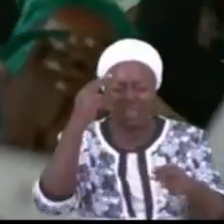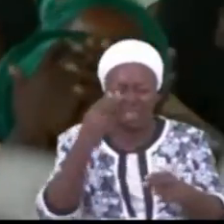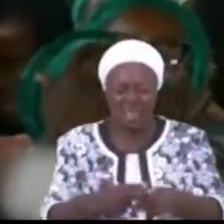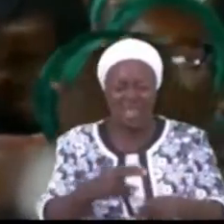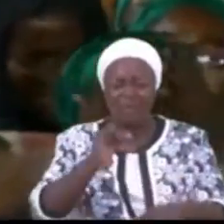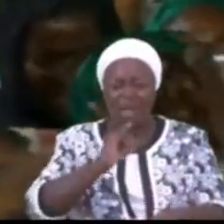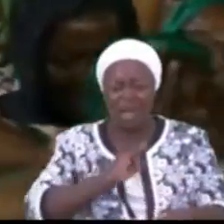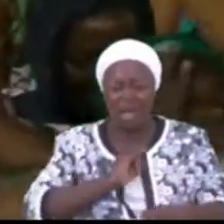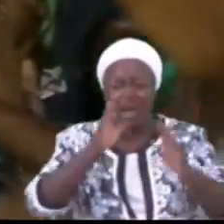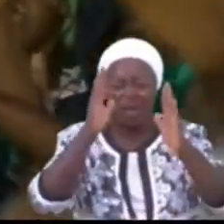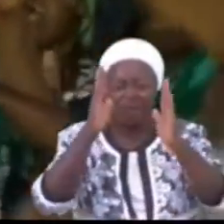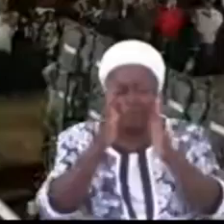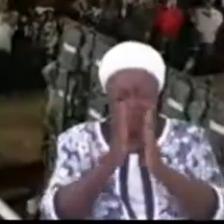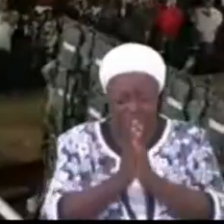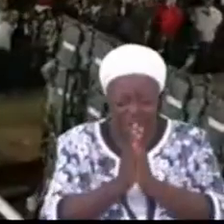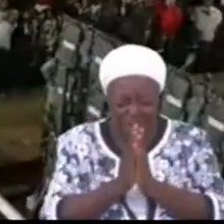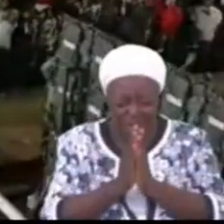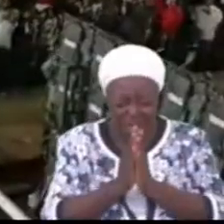I pray.